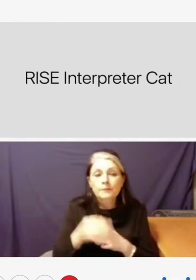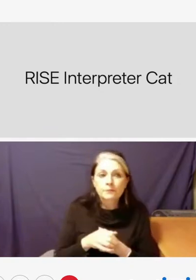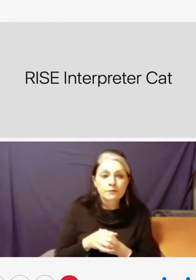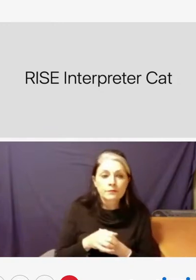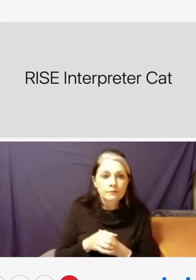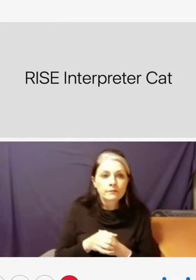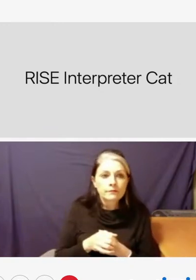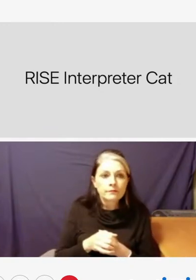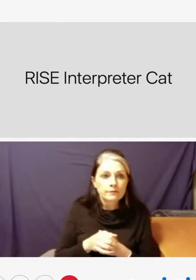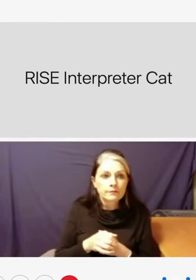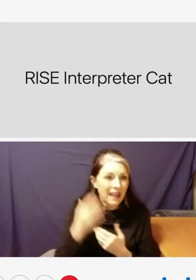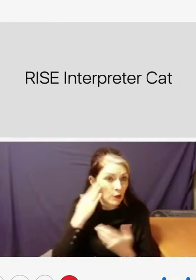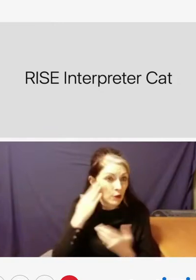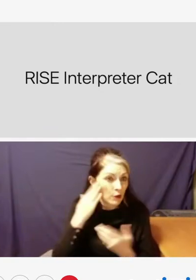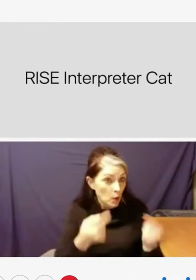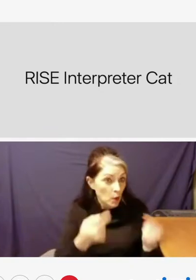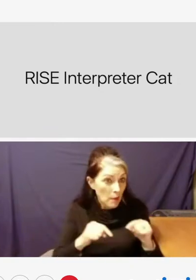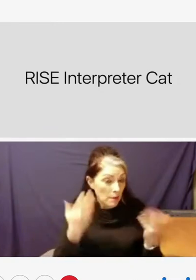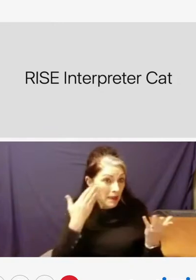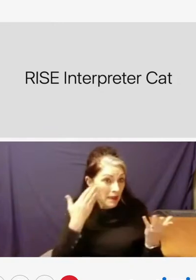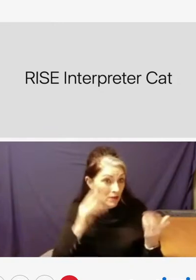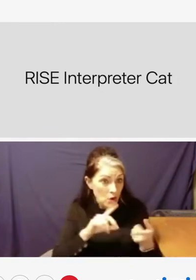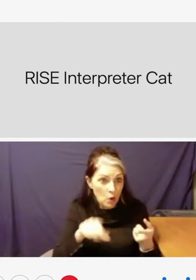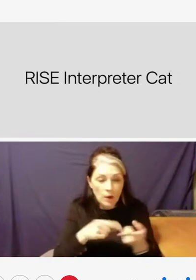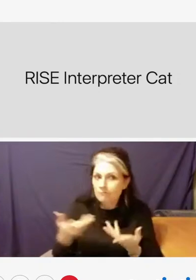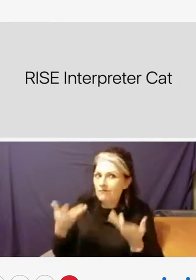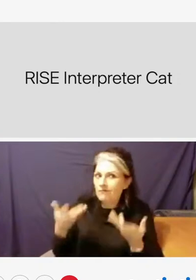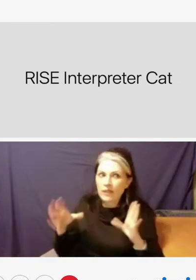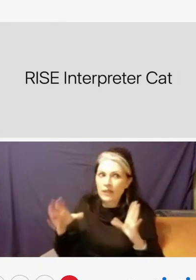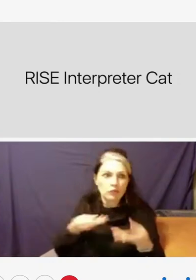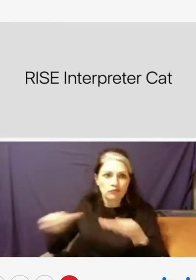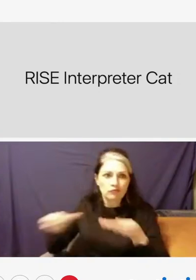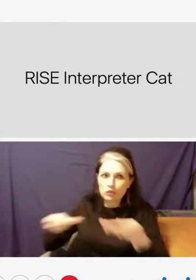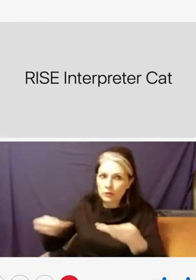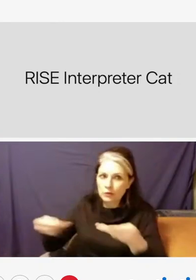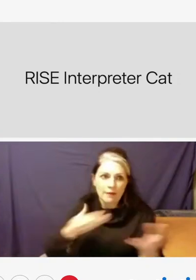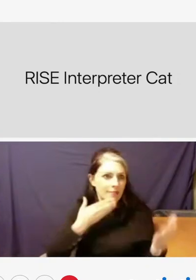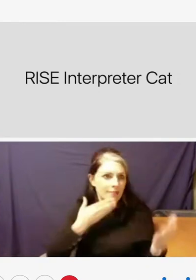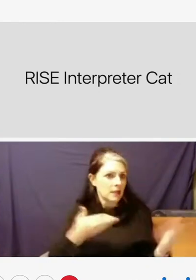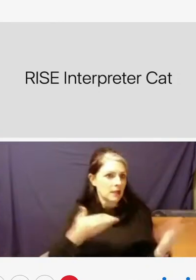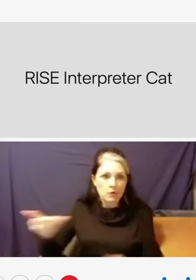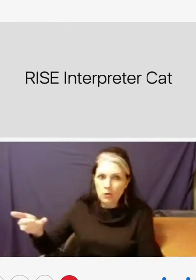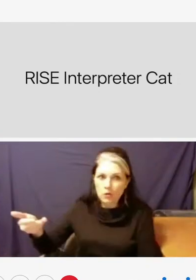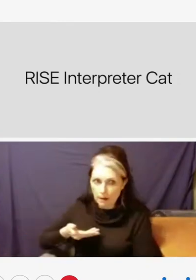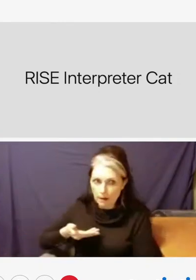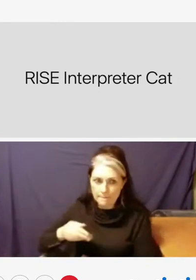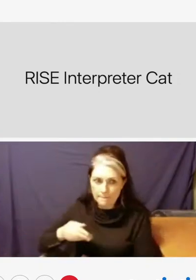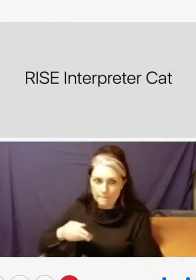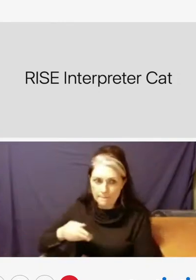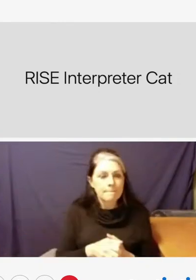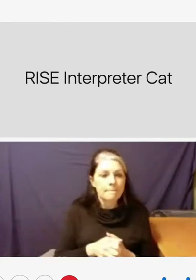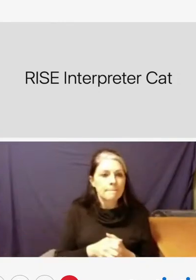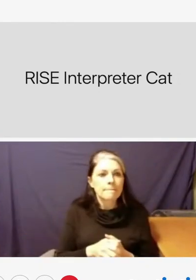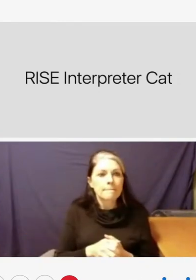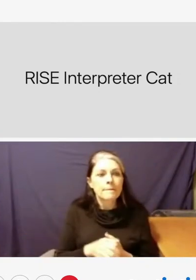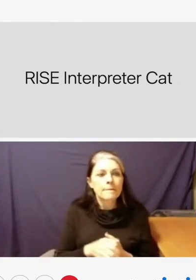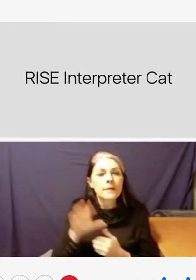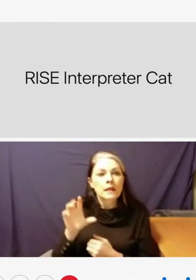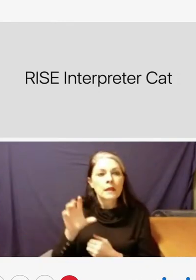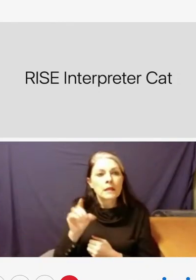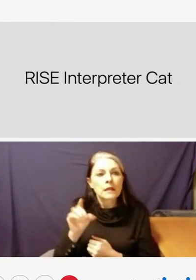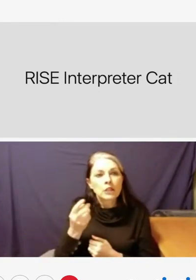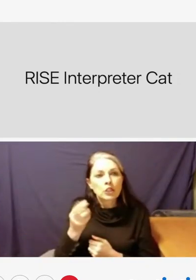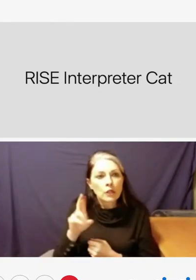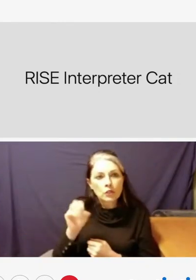didn't know when they yeah they've been distributed thank you so much um drti um is this